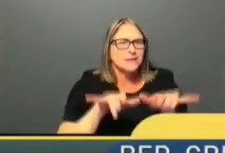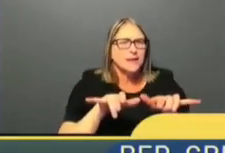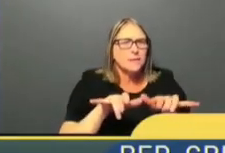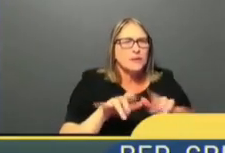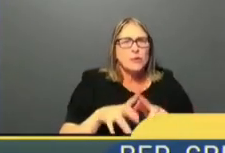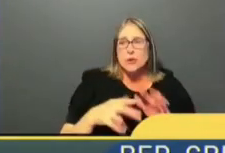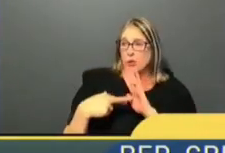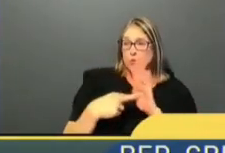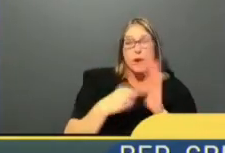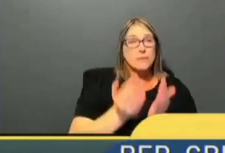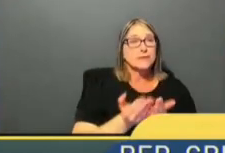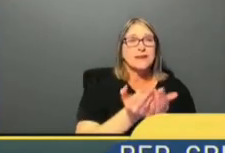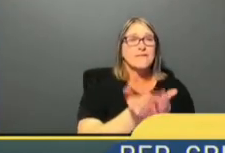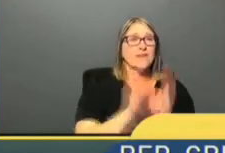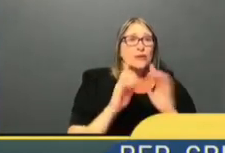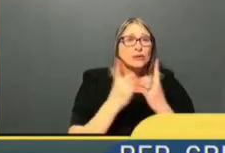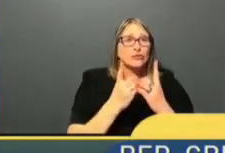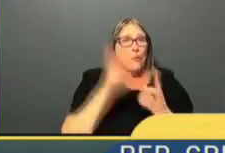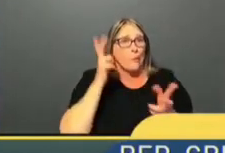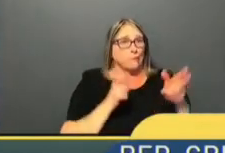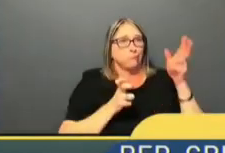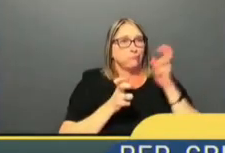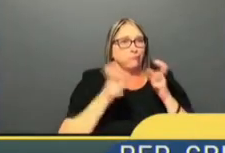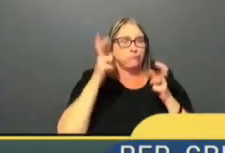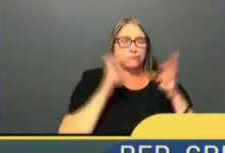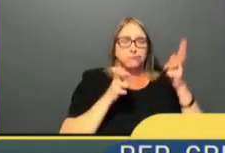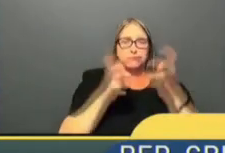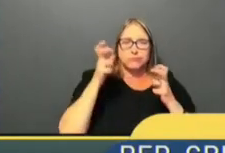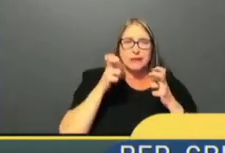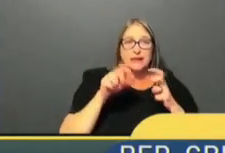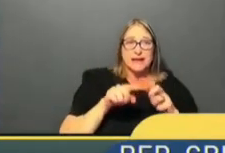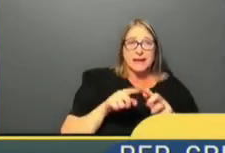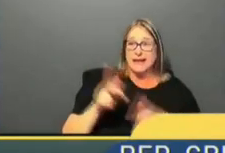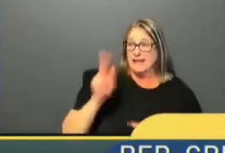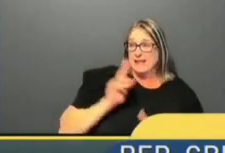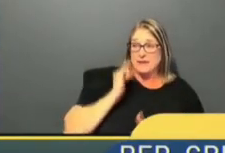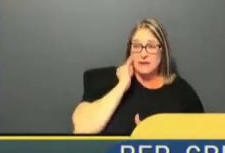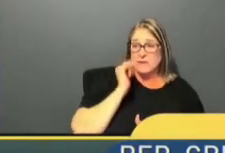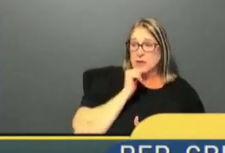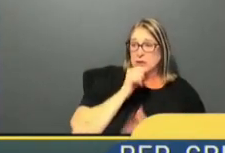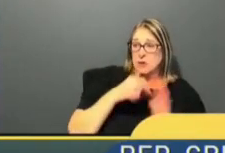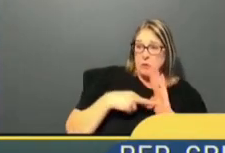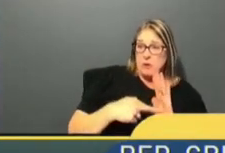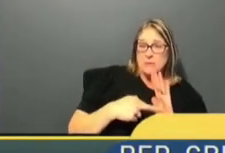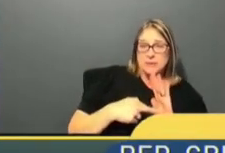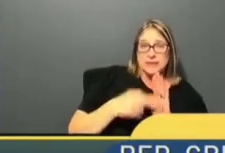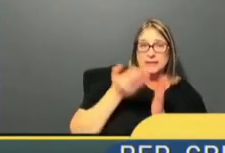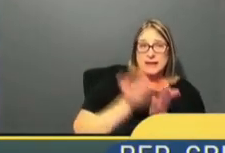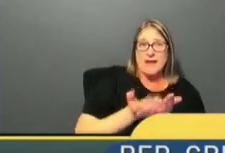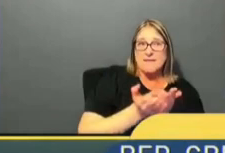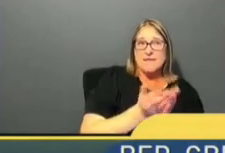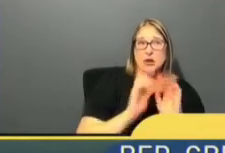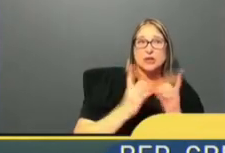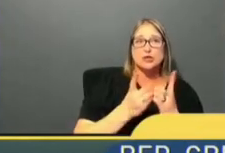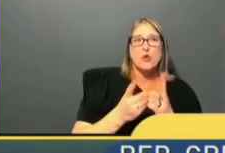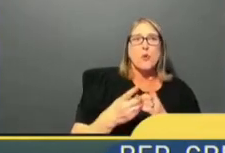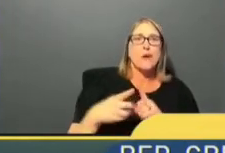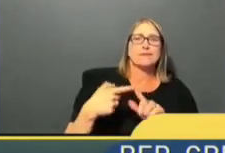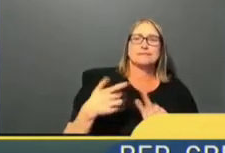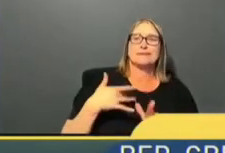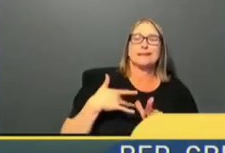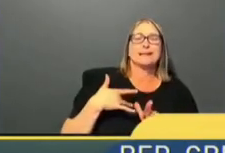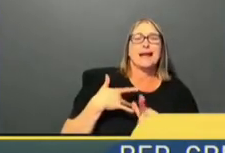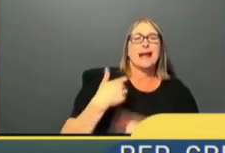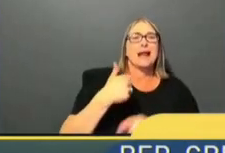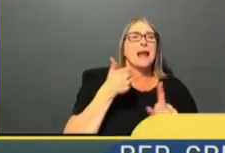districts hear it all the time. And those of us that actually don't represent ferry-dependent districts are starting to feel the cost to our small